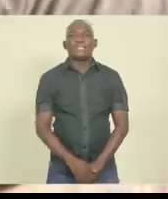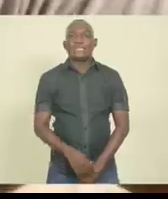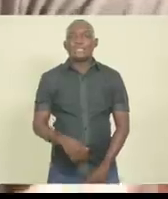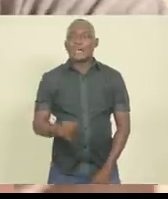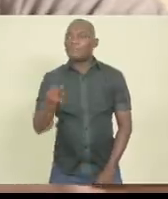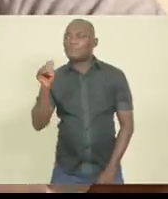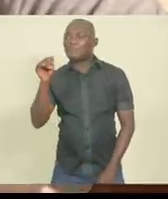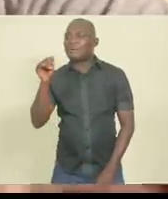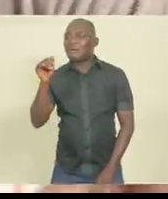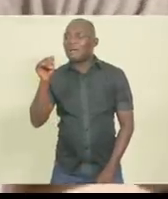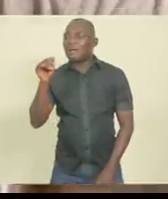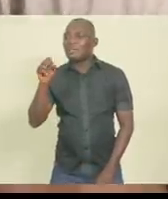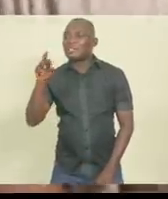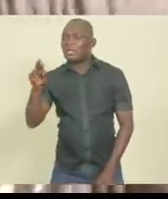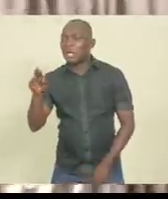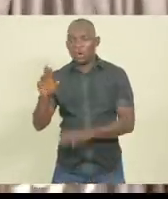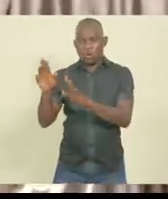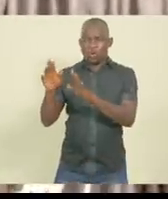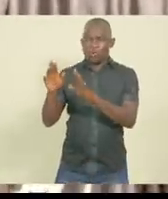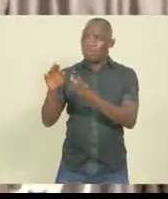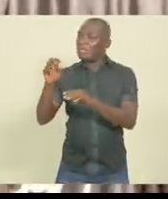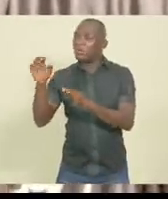No, don't call me Seth. Call me Uncle.